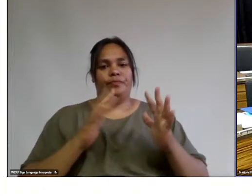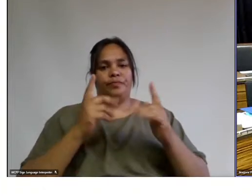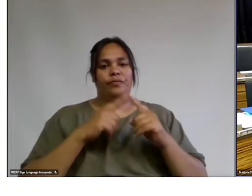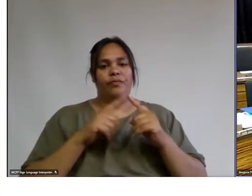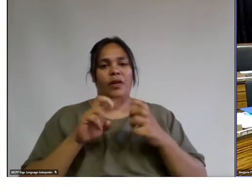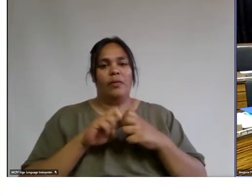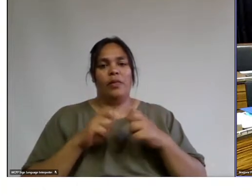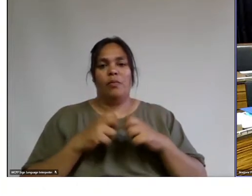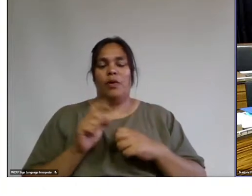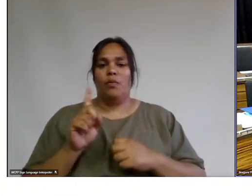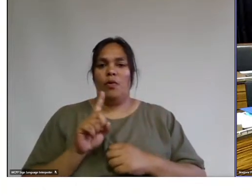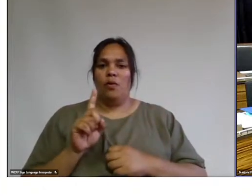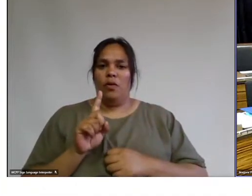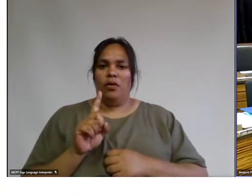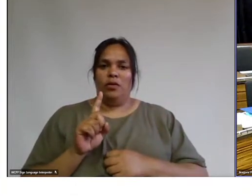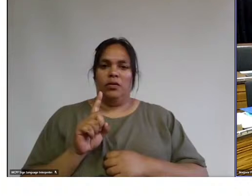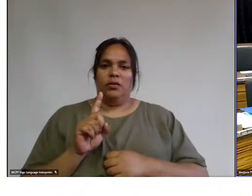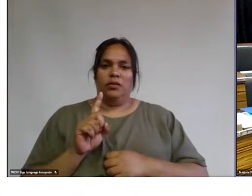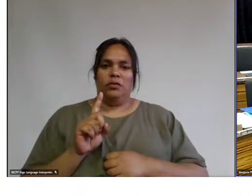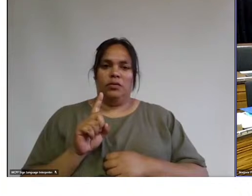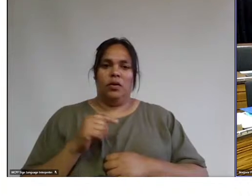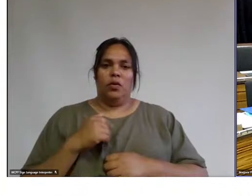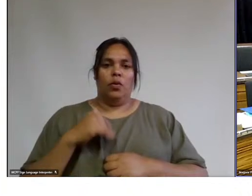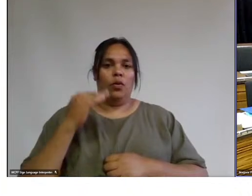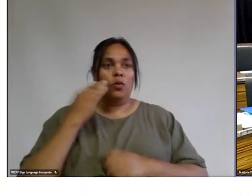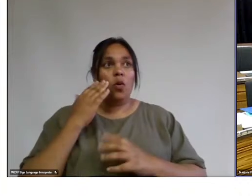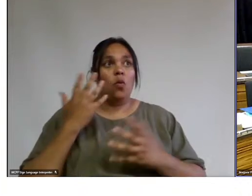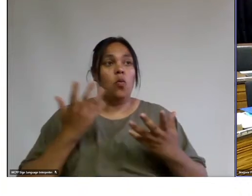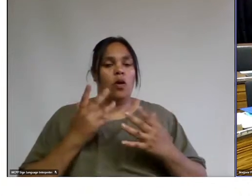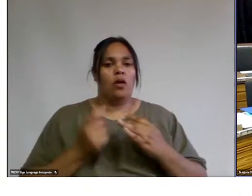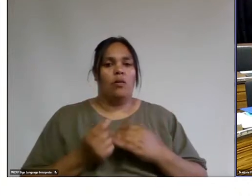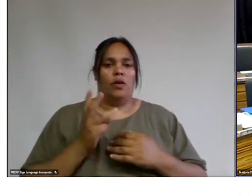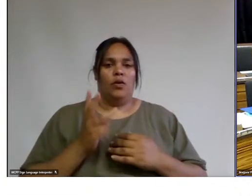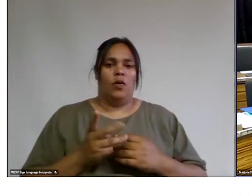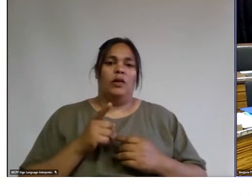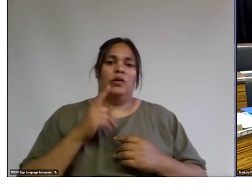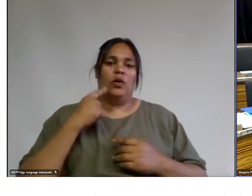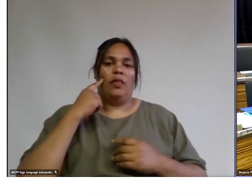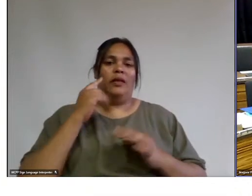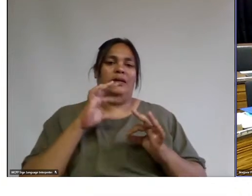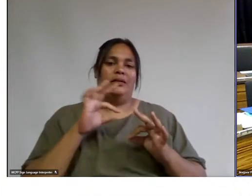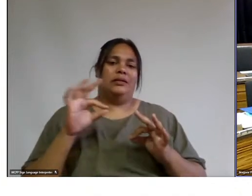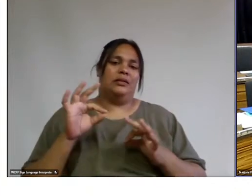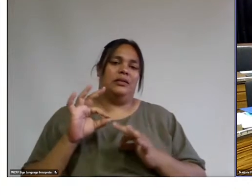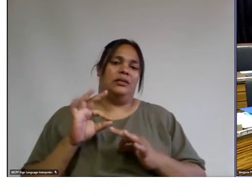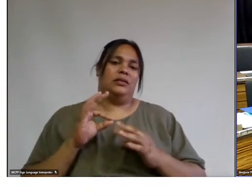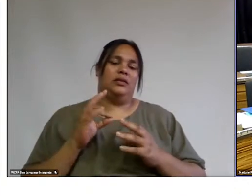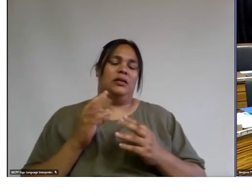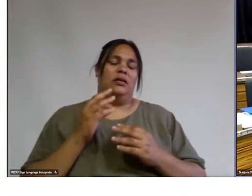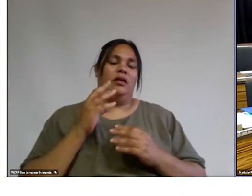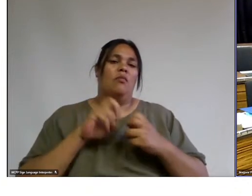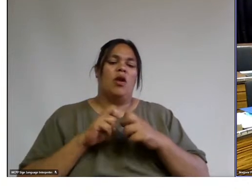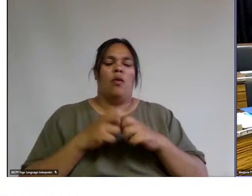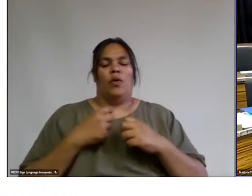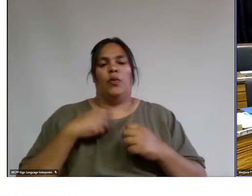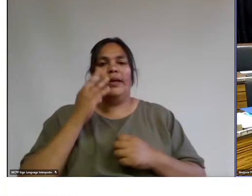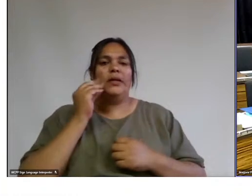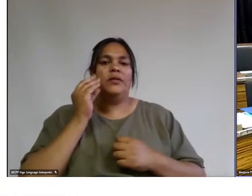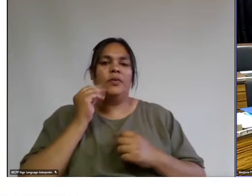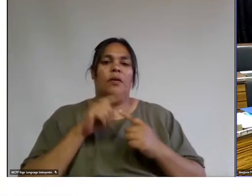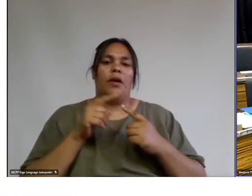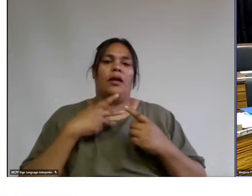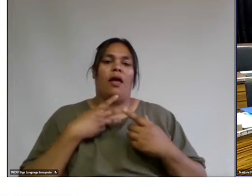that we have right now is we don't know exactly where they will arrive. So I think those are some of the risks that we face, but we have the